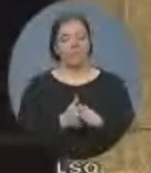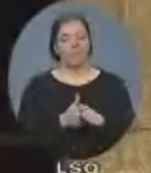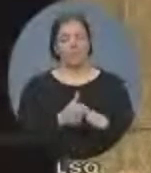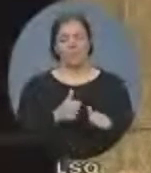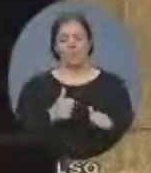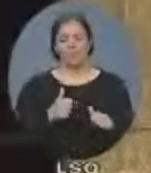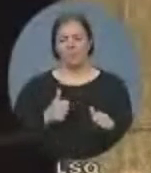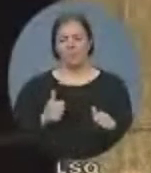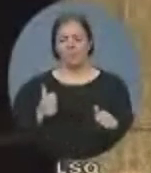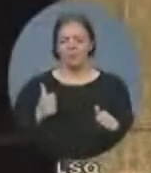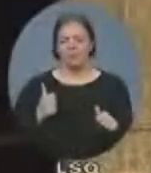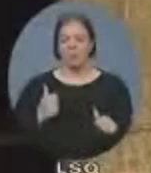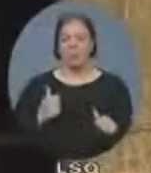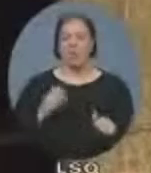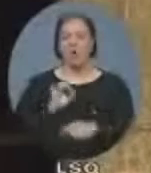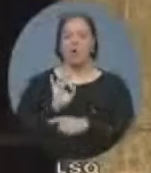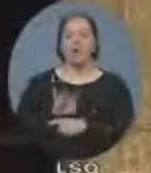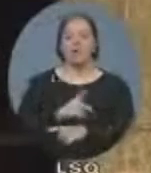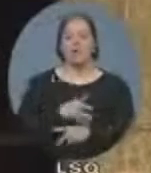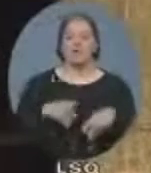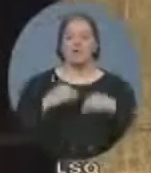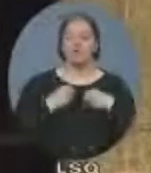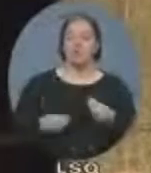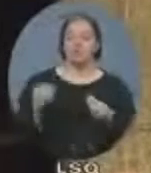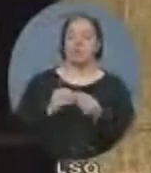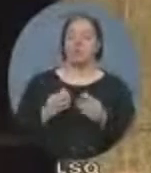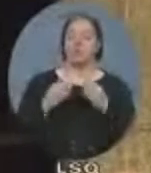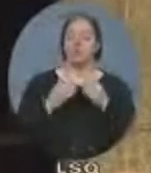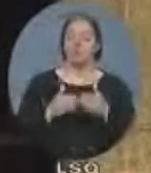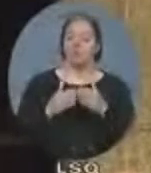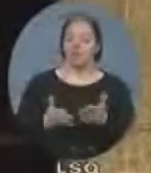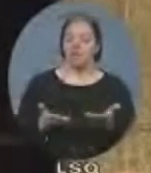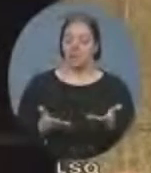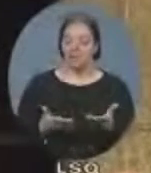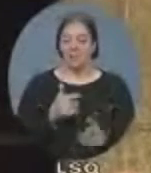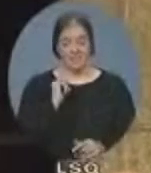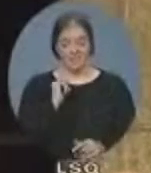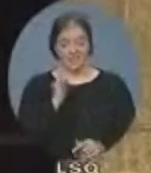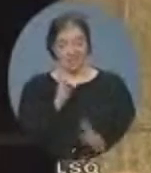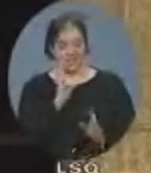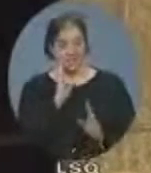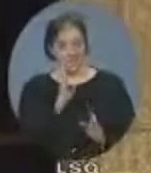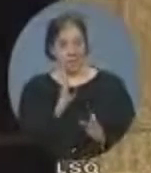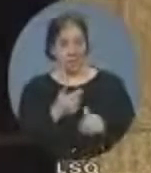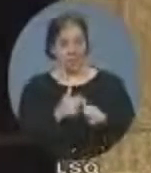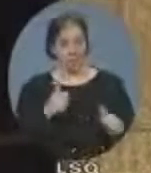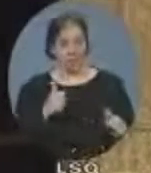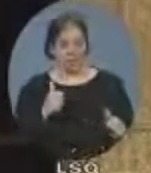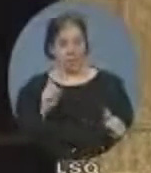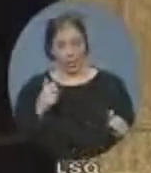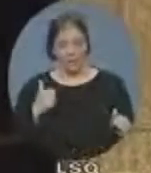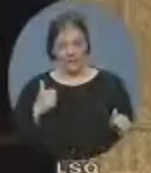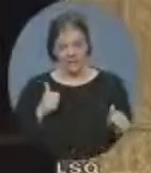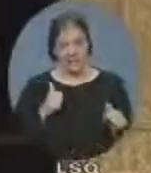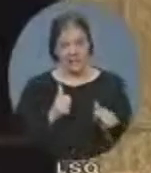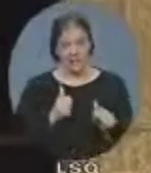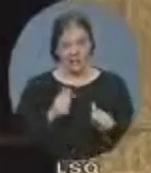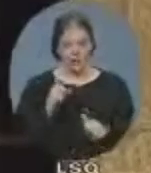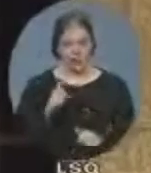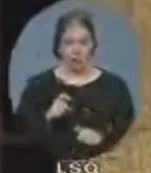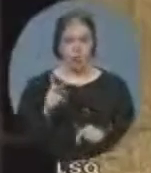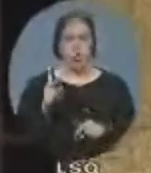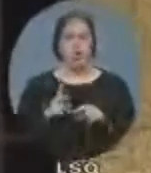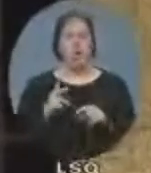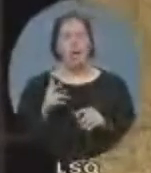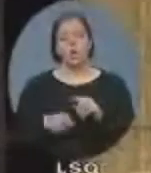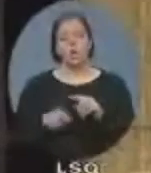was serious about clearing the backlog, they would have restored all the cuts the Liberals inflicted on Canada's overseas